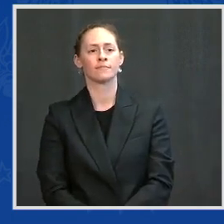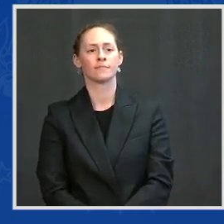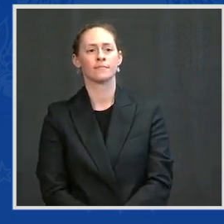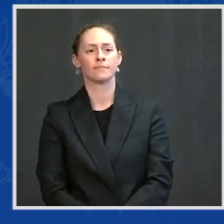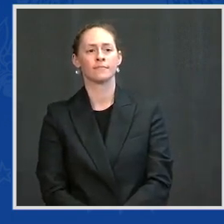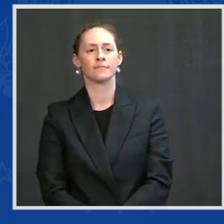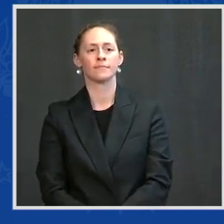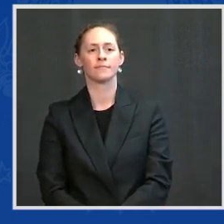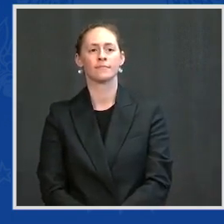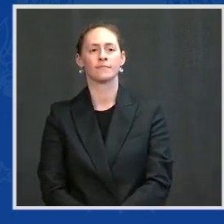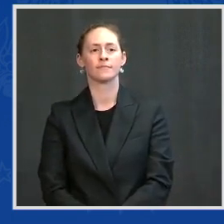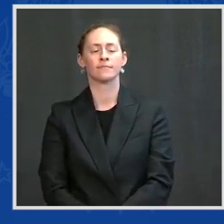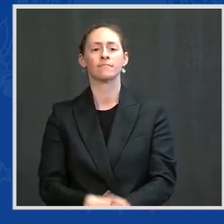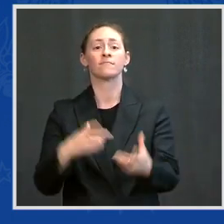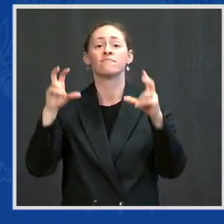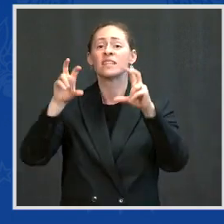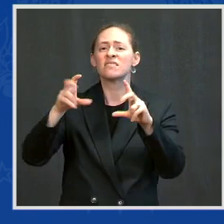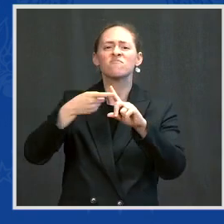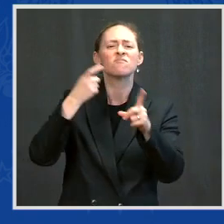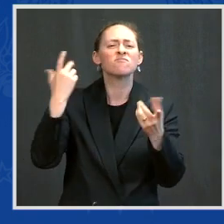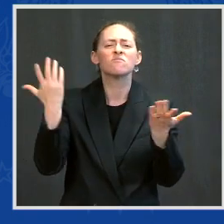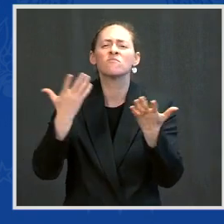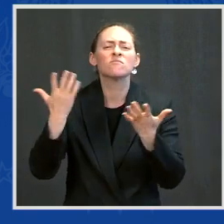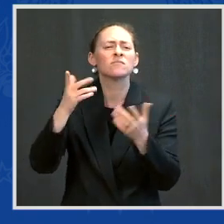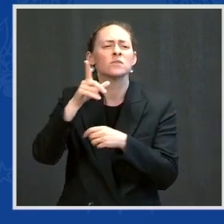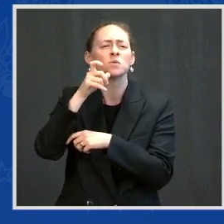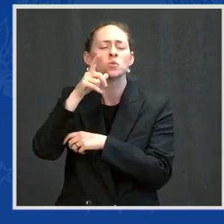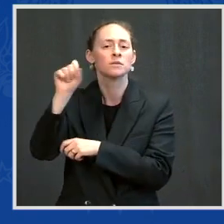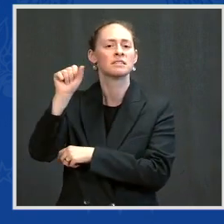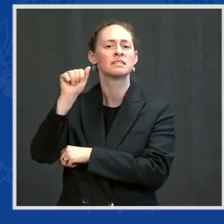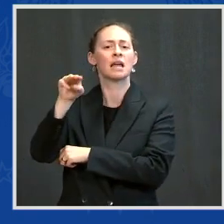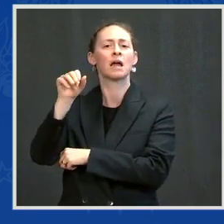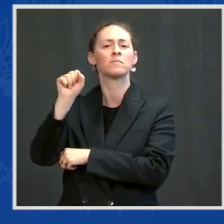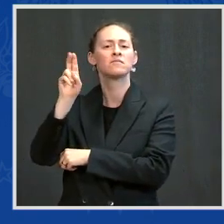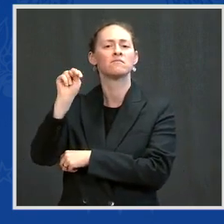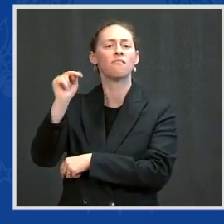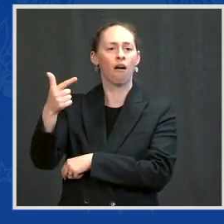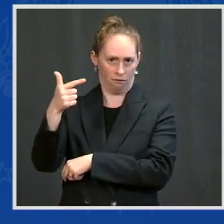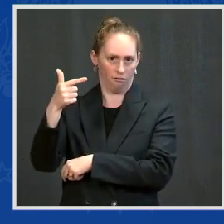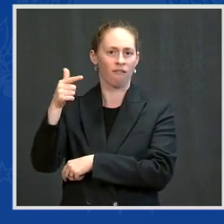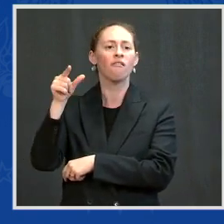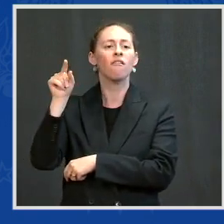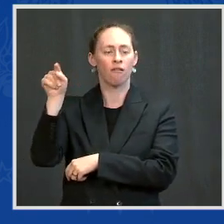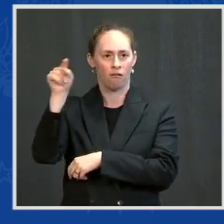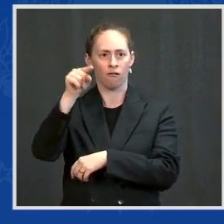SK, and LG. I understand the executives of those companies here. Would you please stand up?